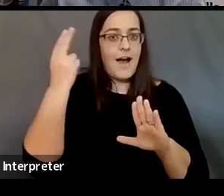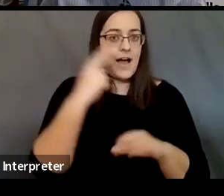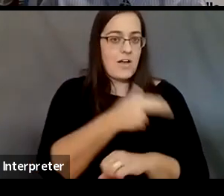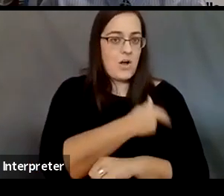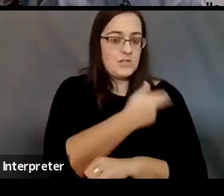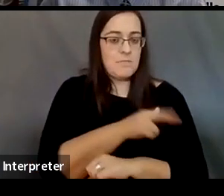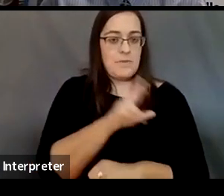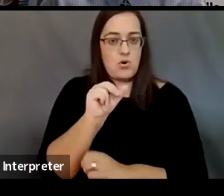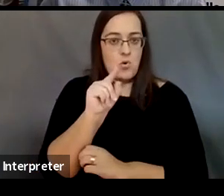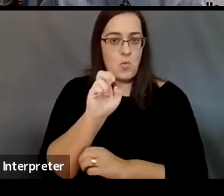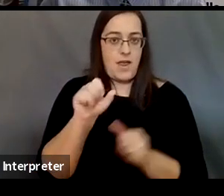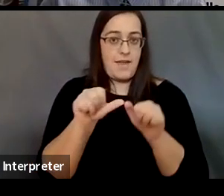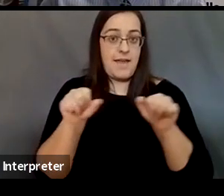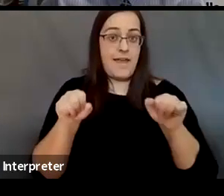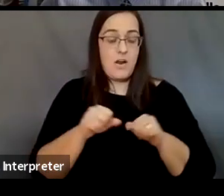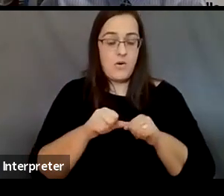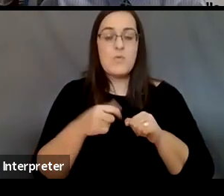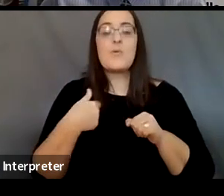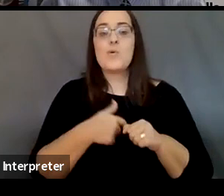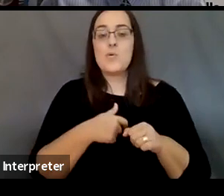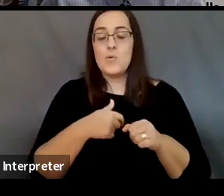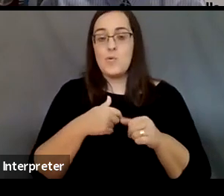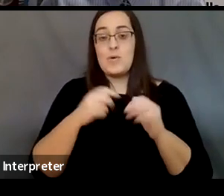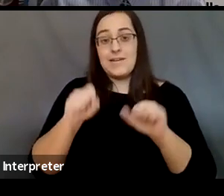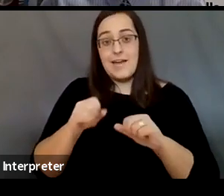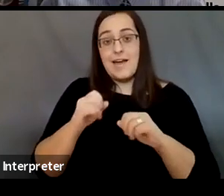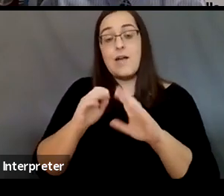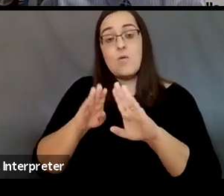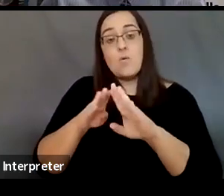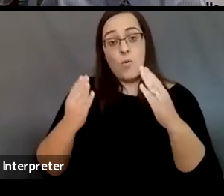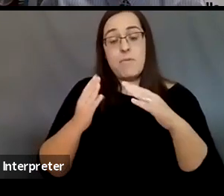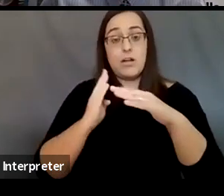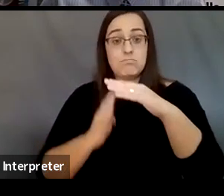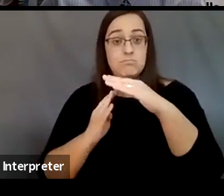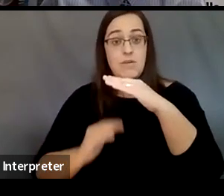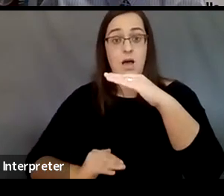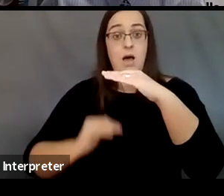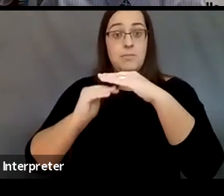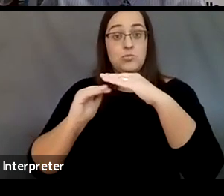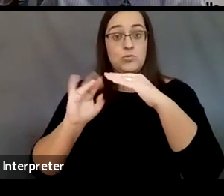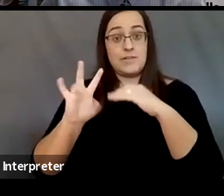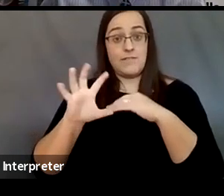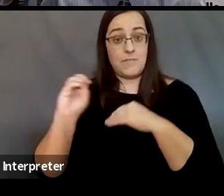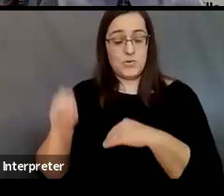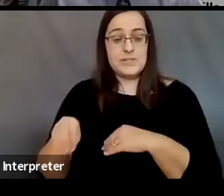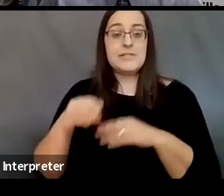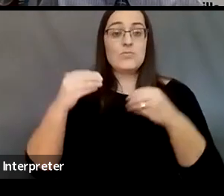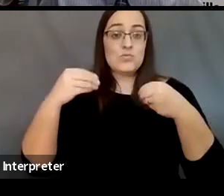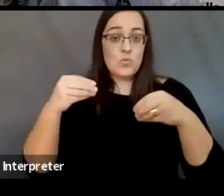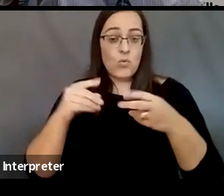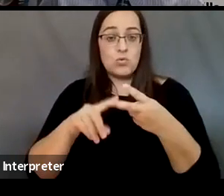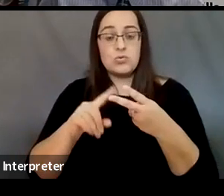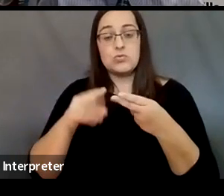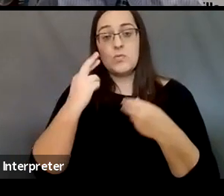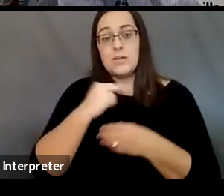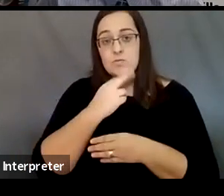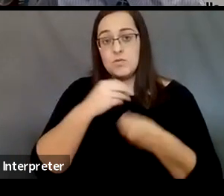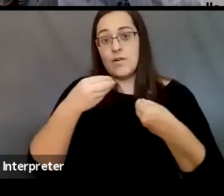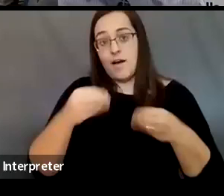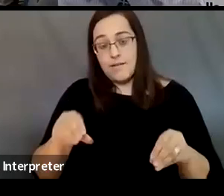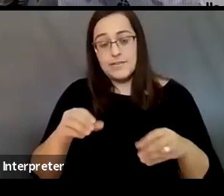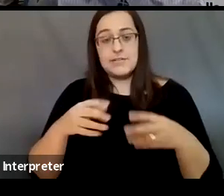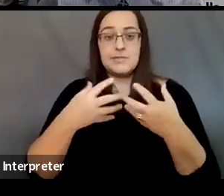now, the following may operate at 75% occupancy. Retail stores, restaurants, office buildings,